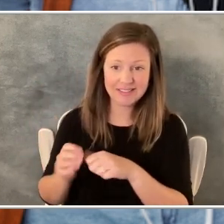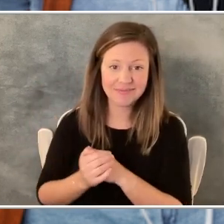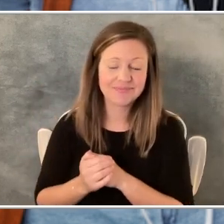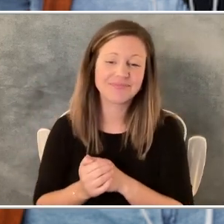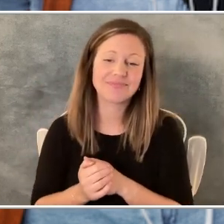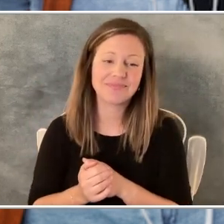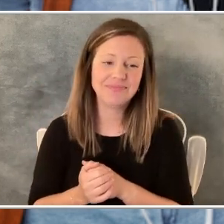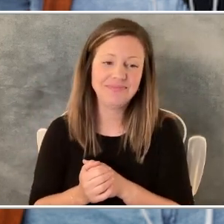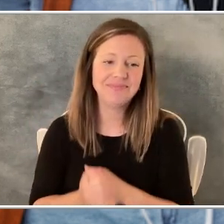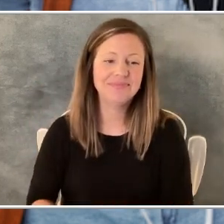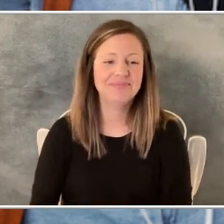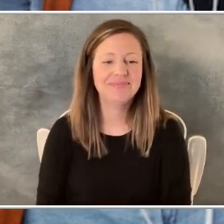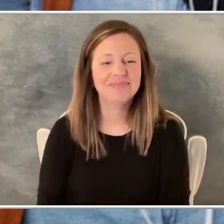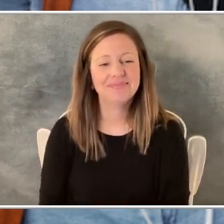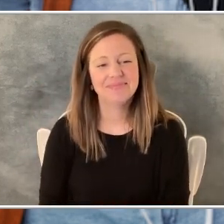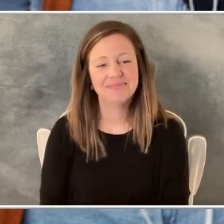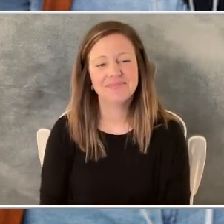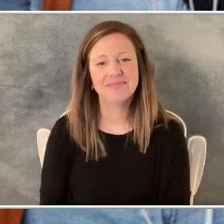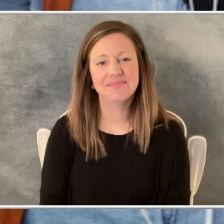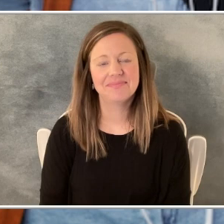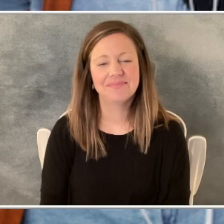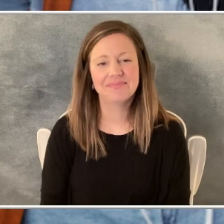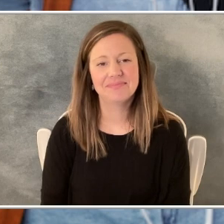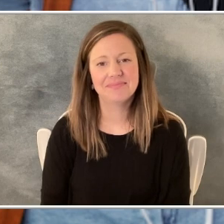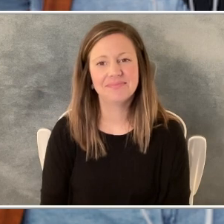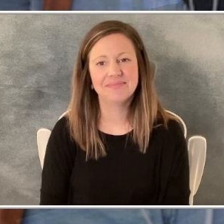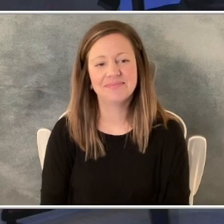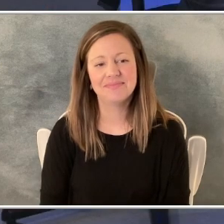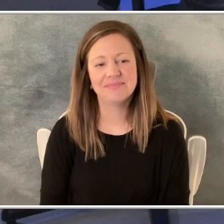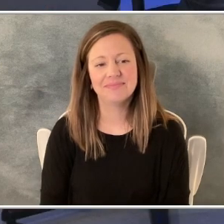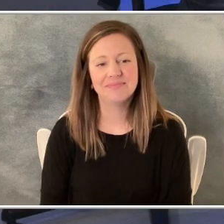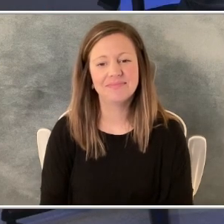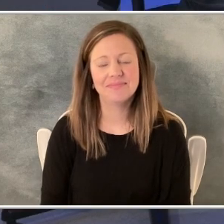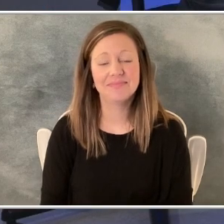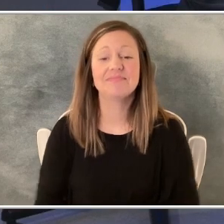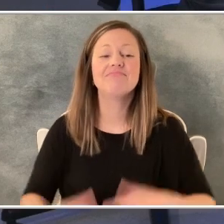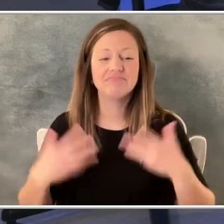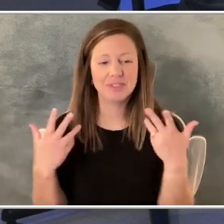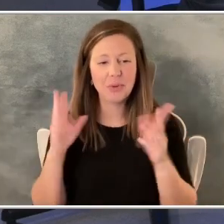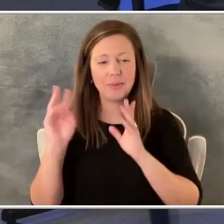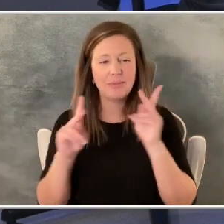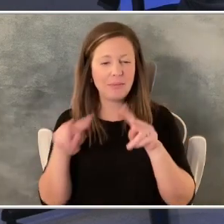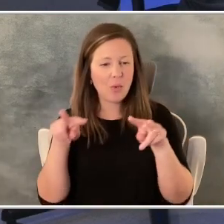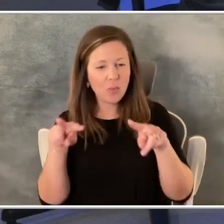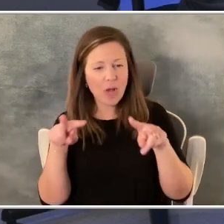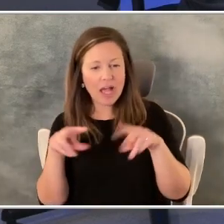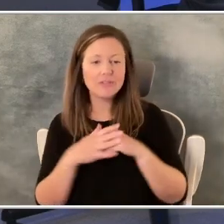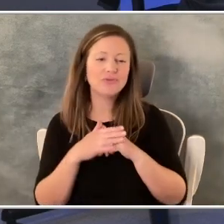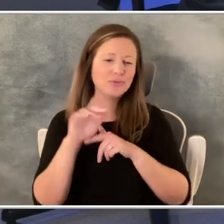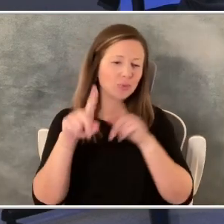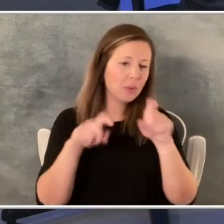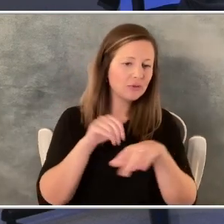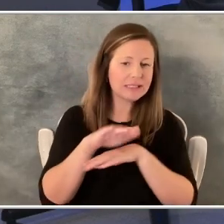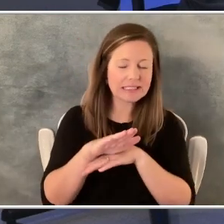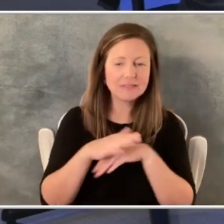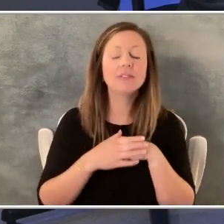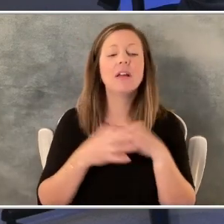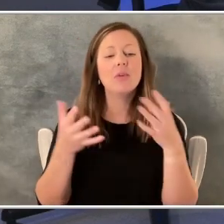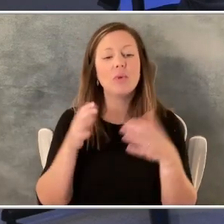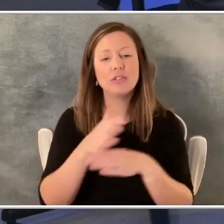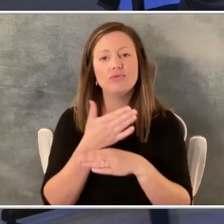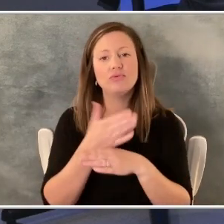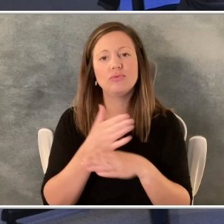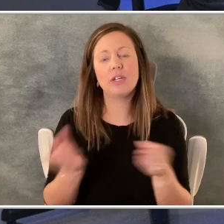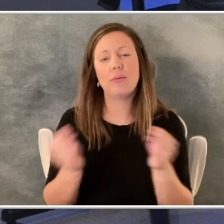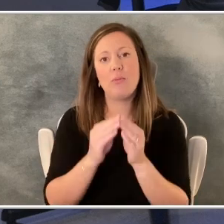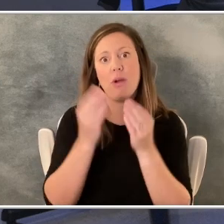is right there on your screen. So while folks are watching at home put their questions together, we want to again share some more details about that